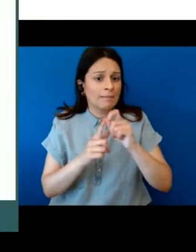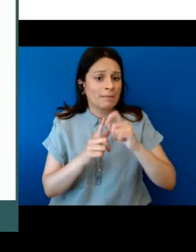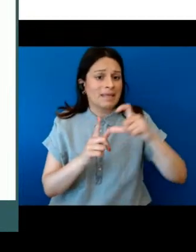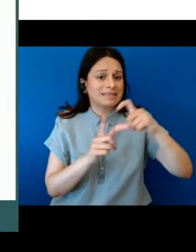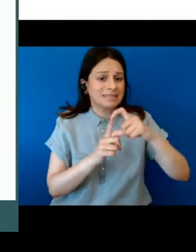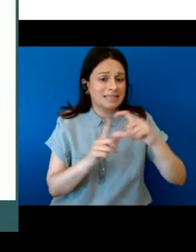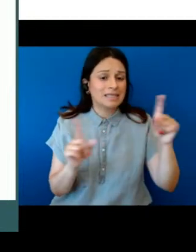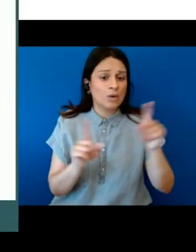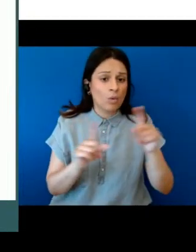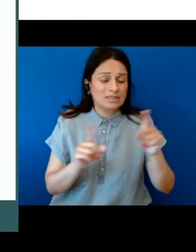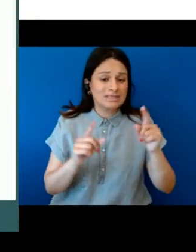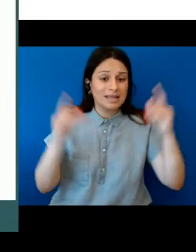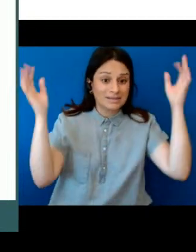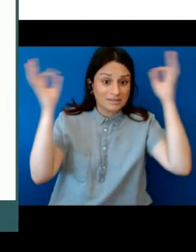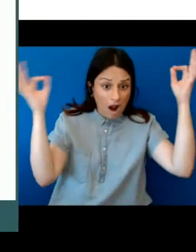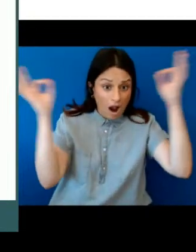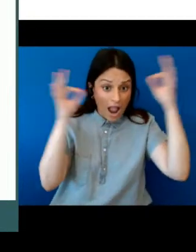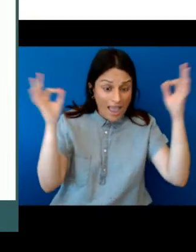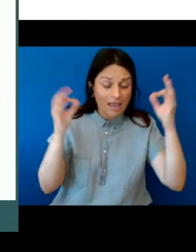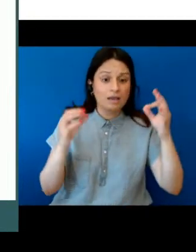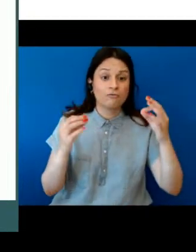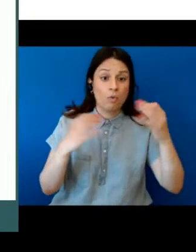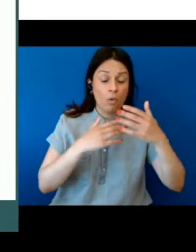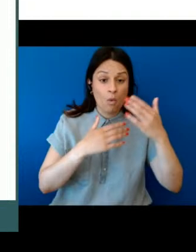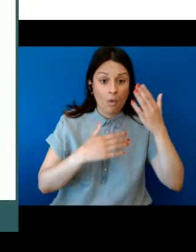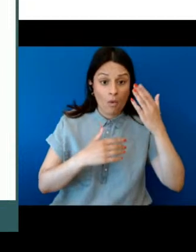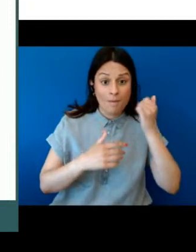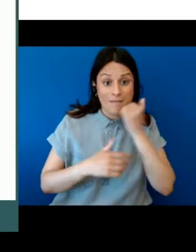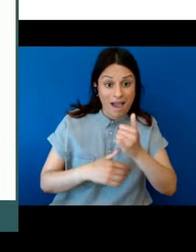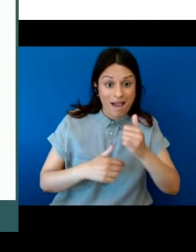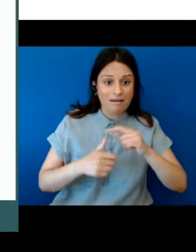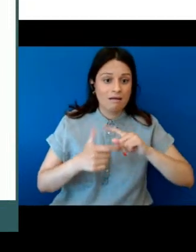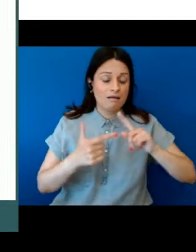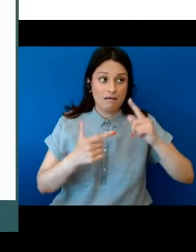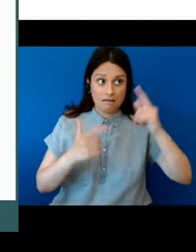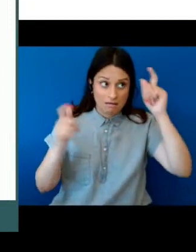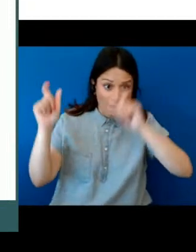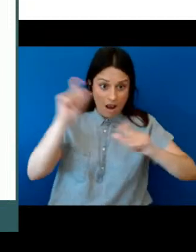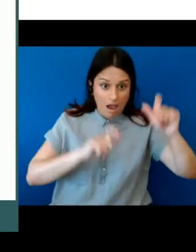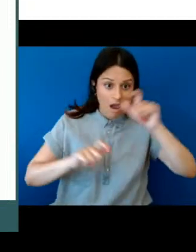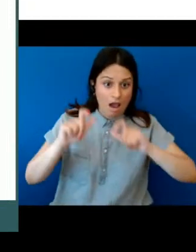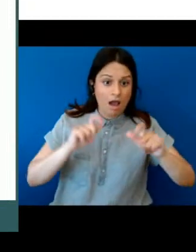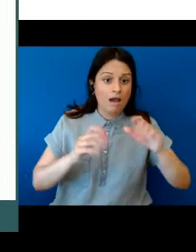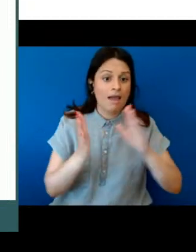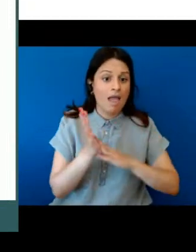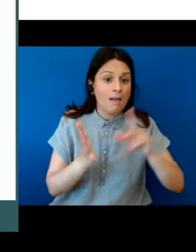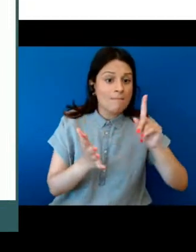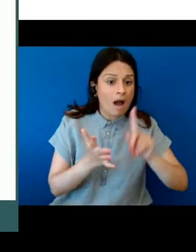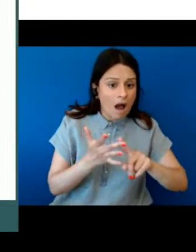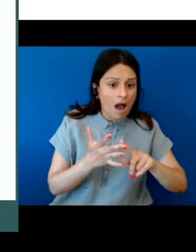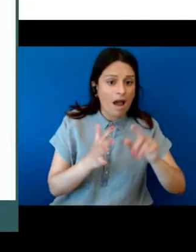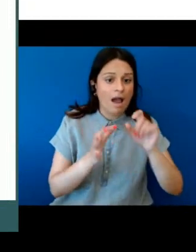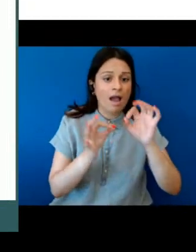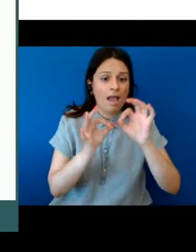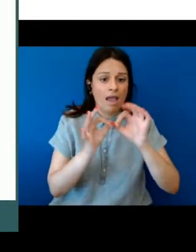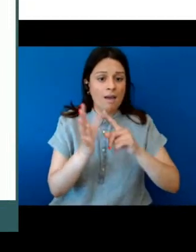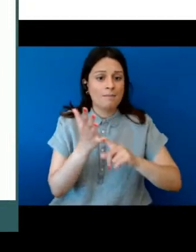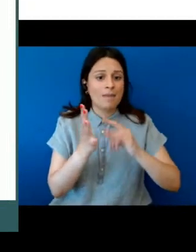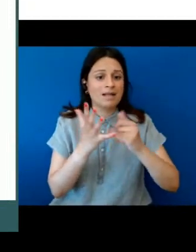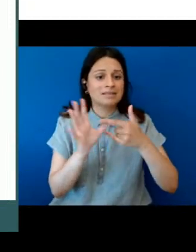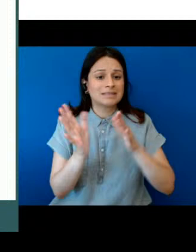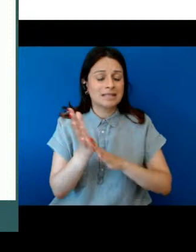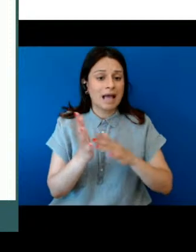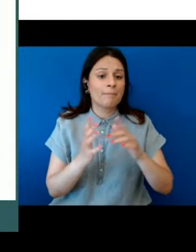dye, and MI, balsam of Peru, lanolin. Those are some common ones, but the list